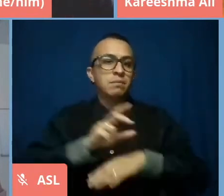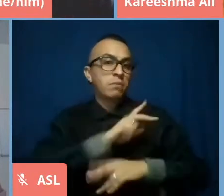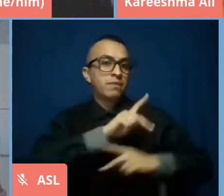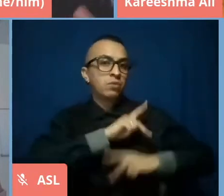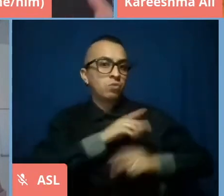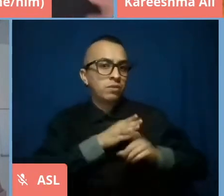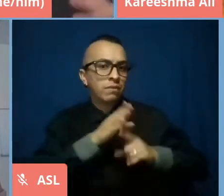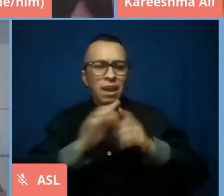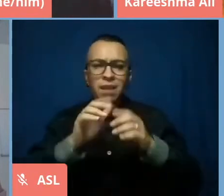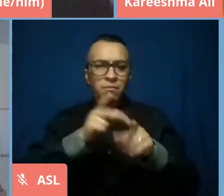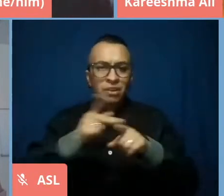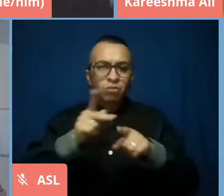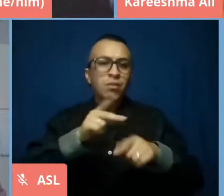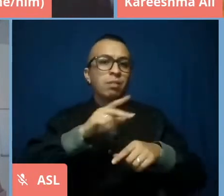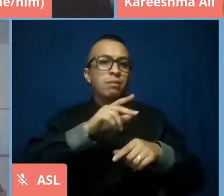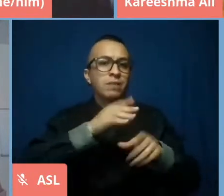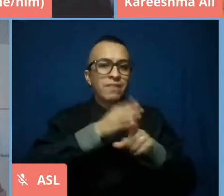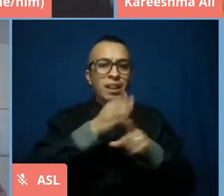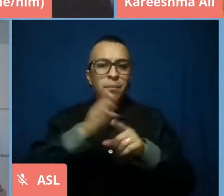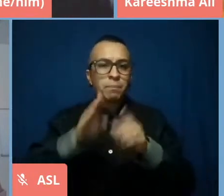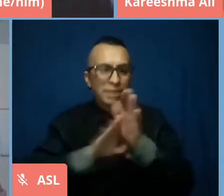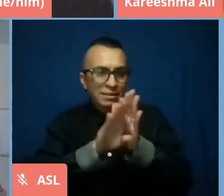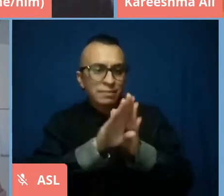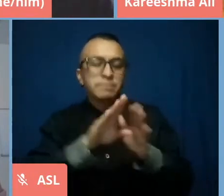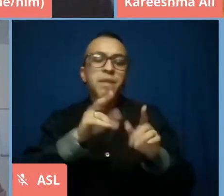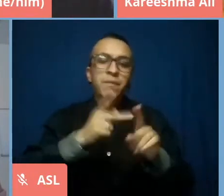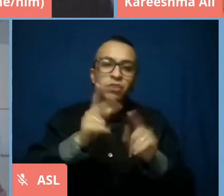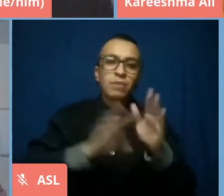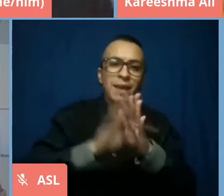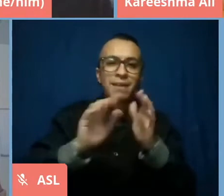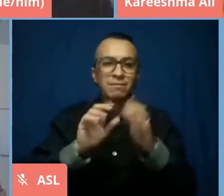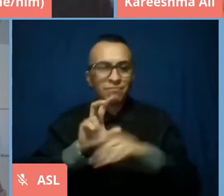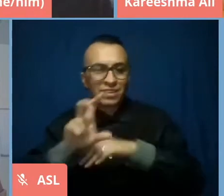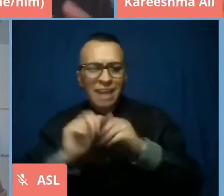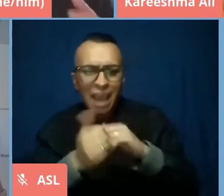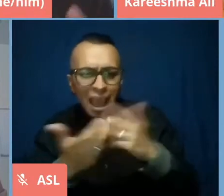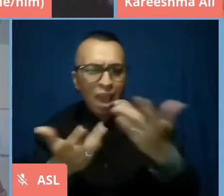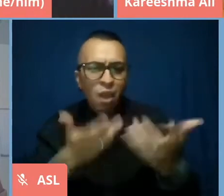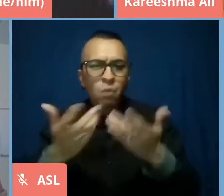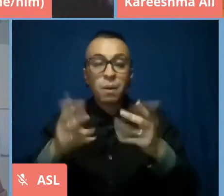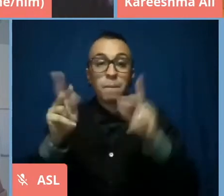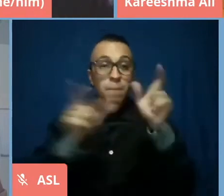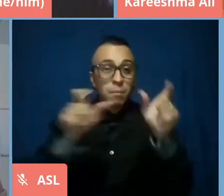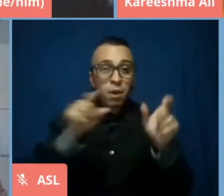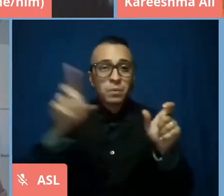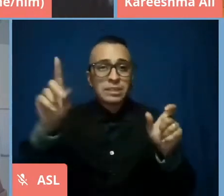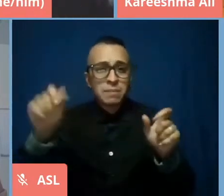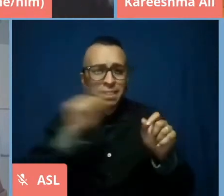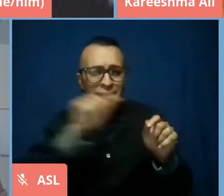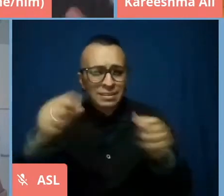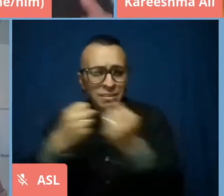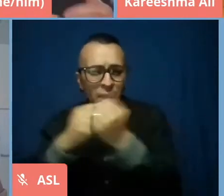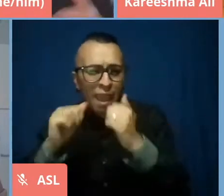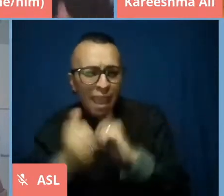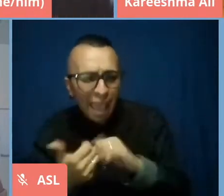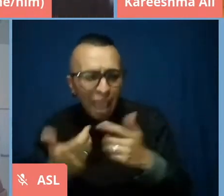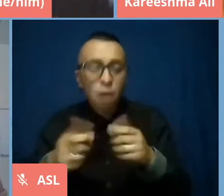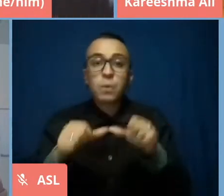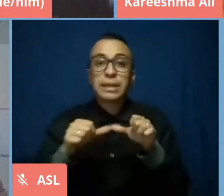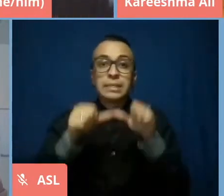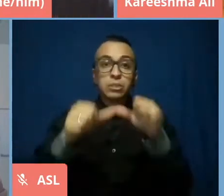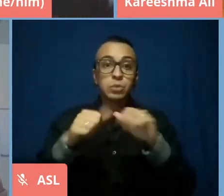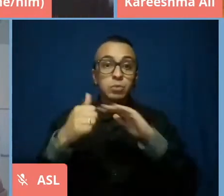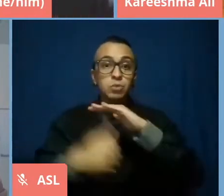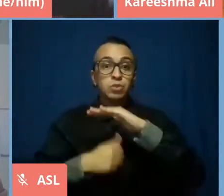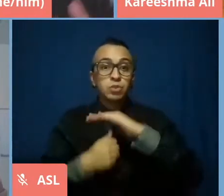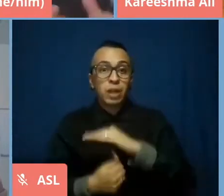caregiver workforce so that they can support our older adults and people with disabilities in continuing to shelter in place and continuing to